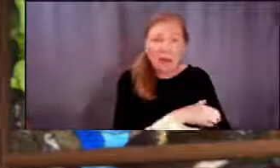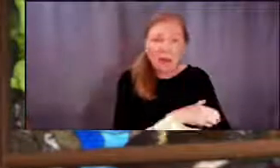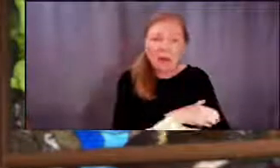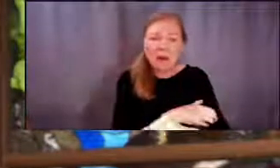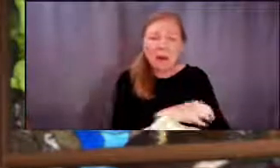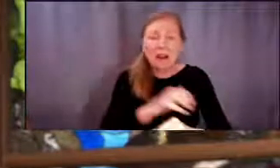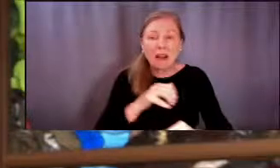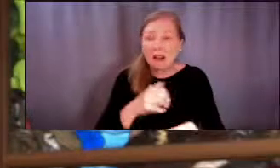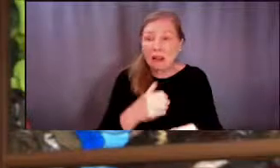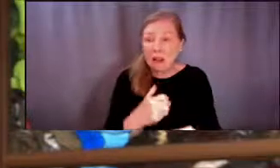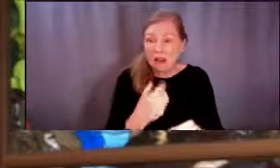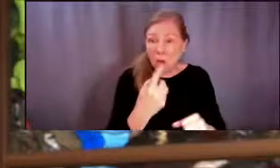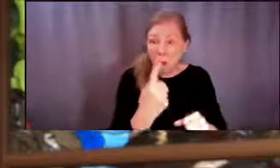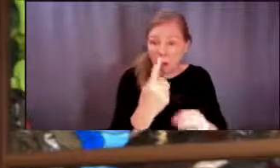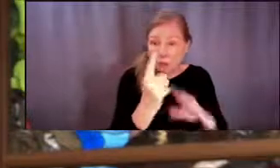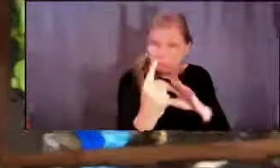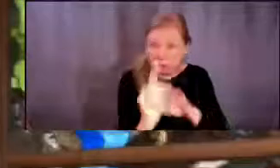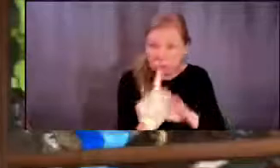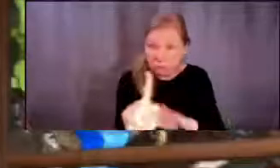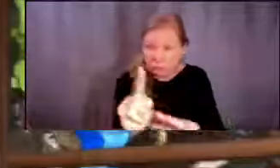is missing."